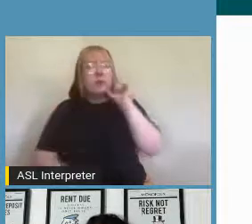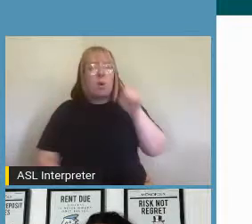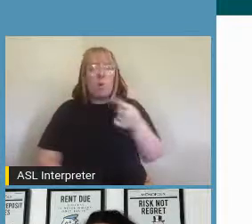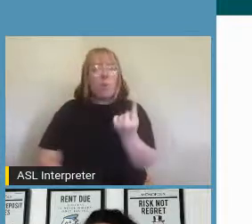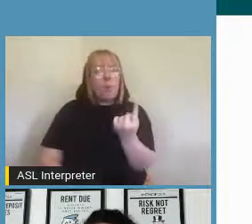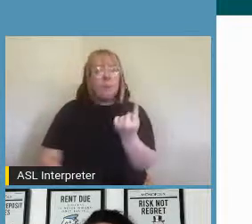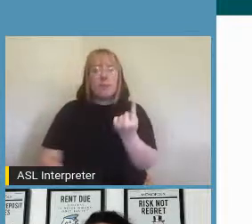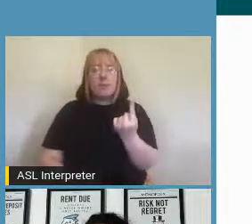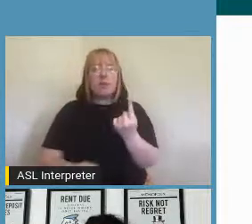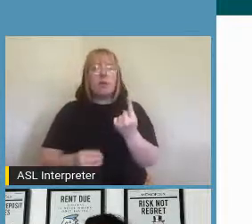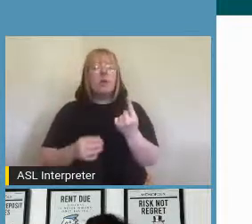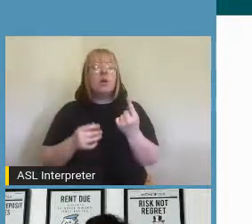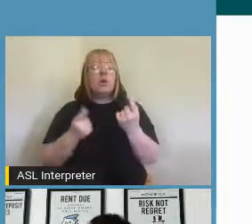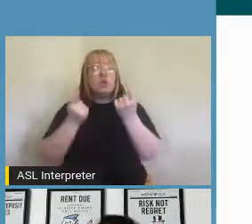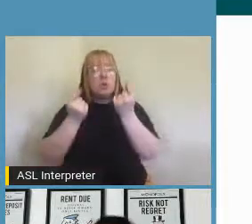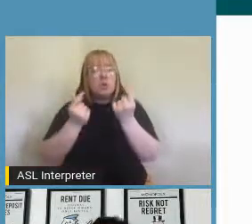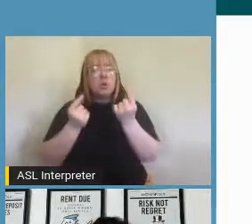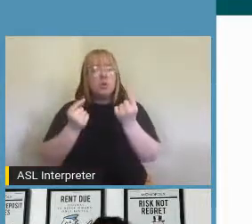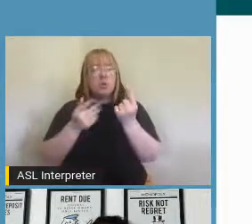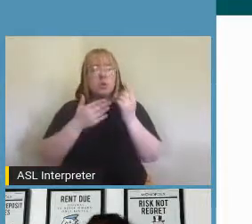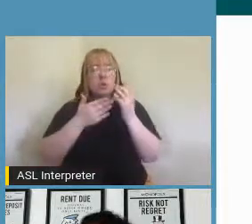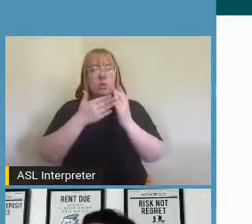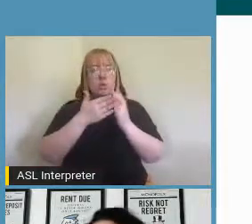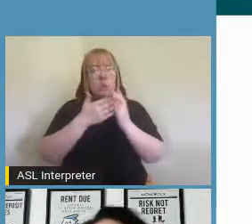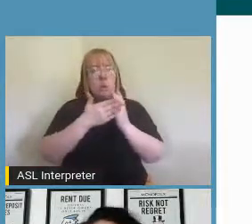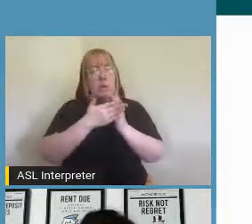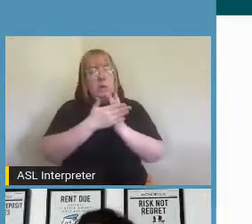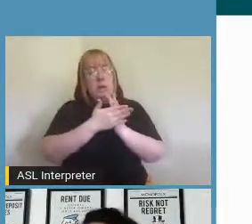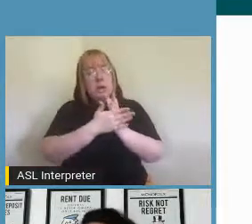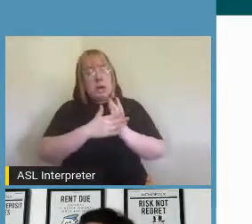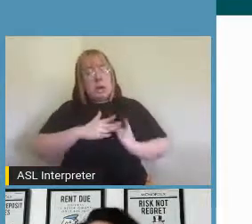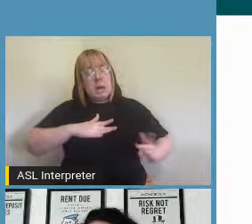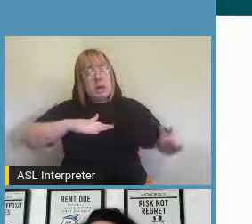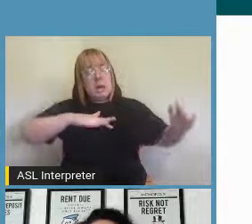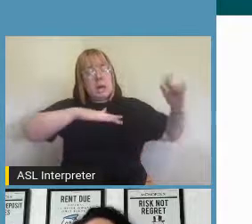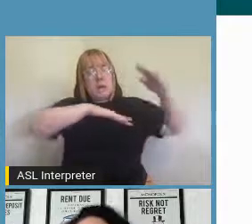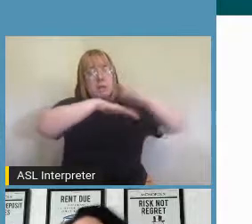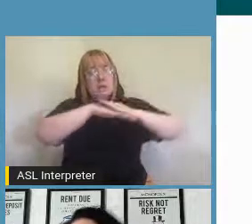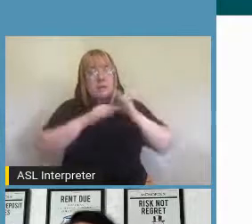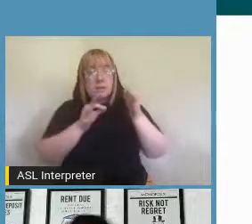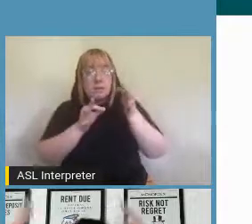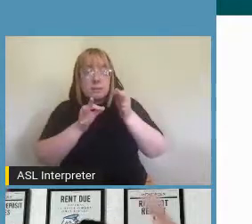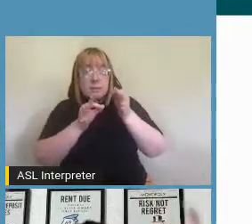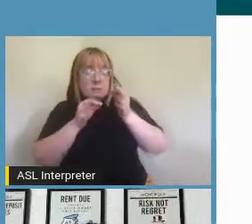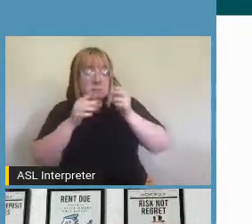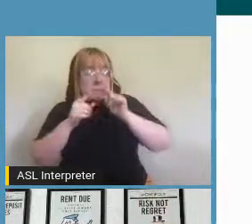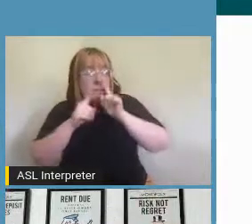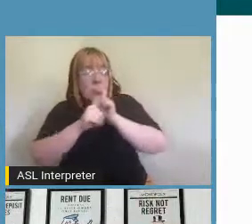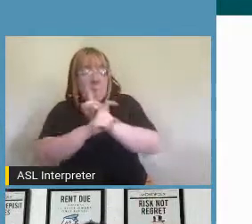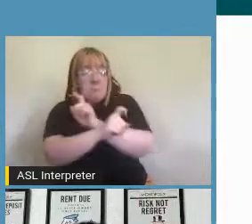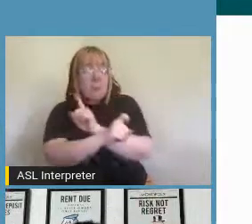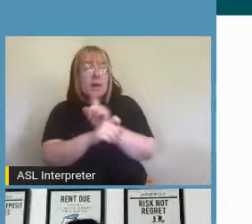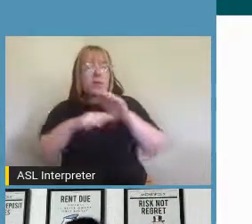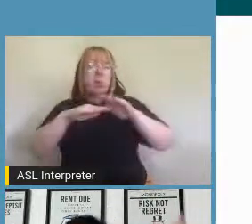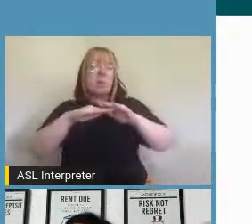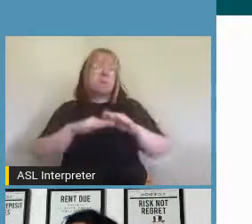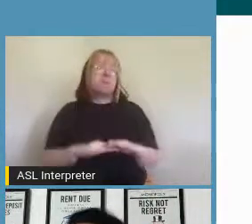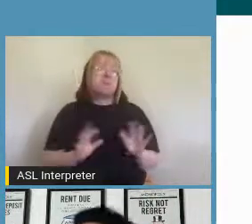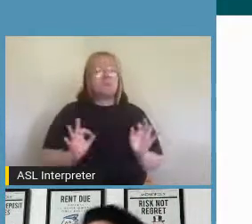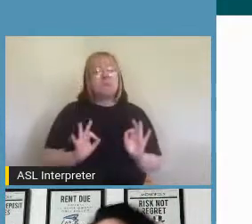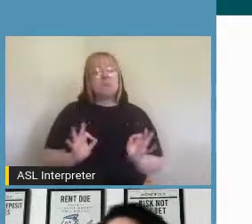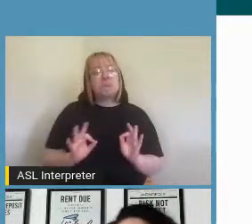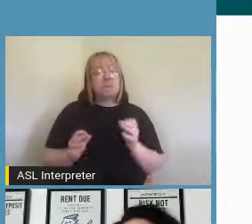is this, right? So there's a difference between just a B-roll only music video versus we're interviewing several